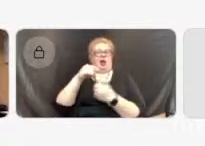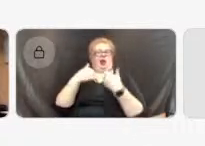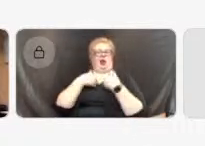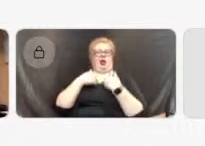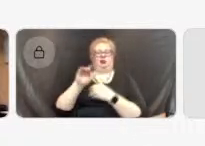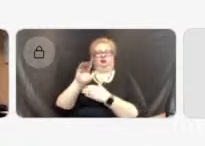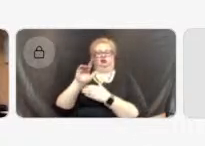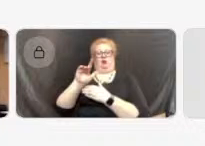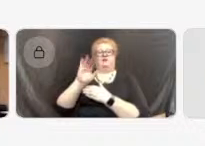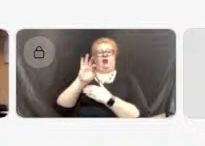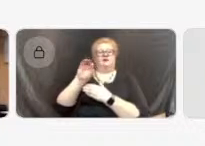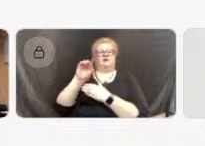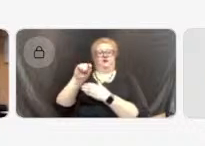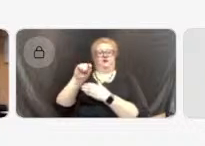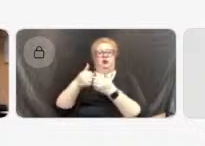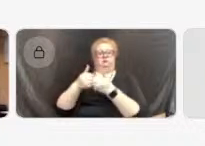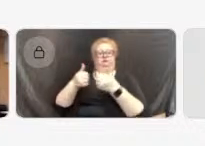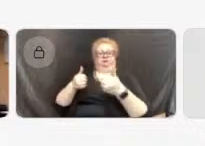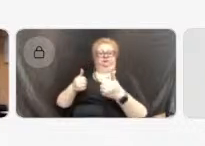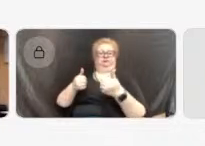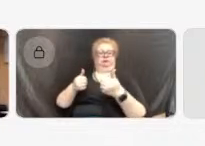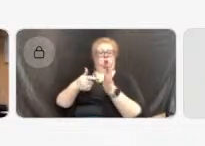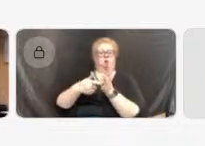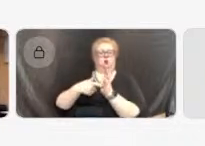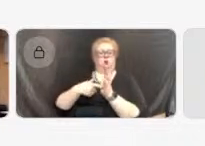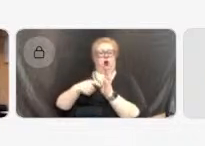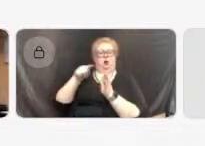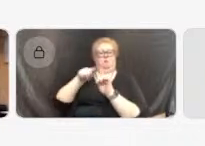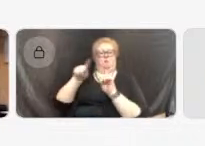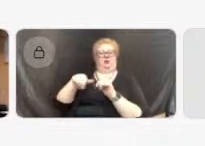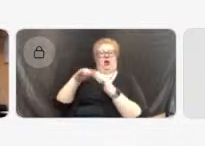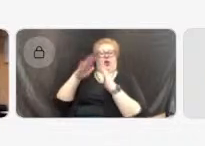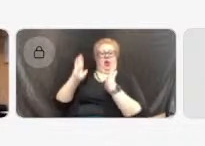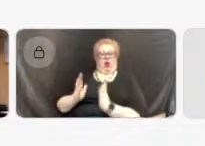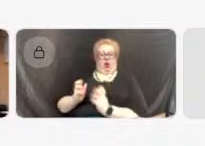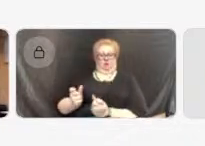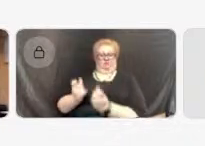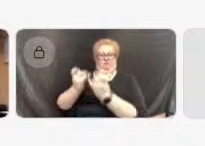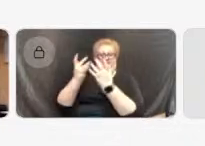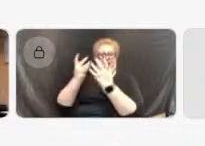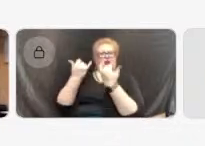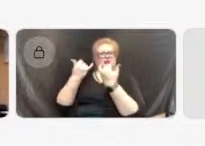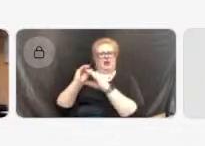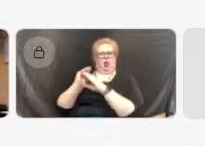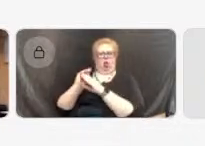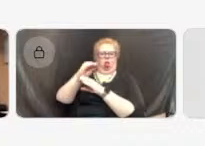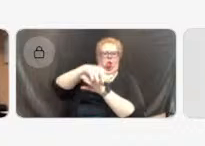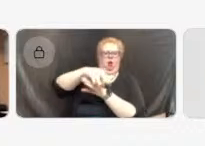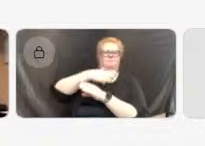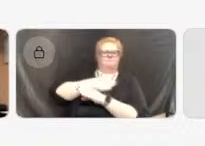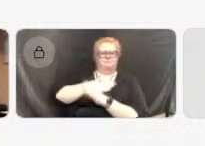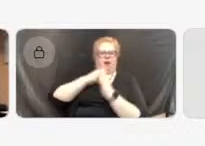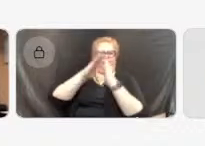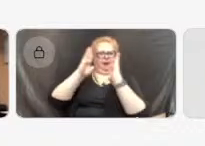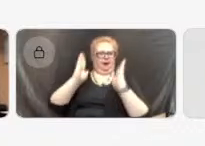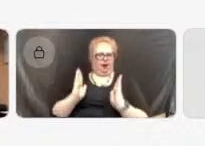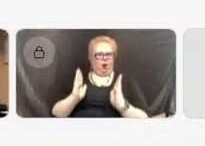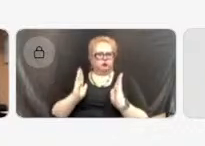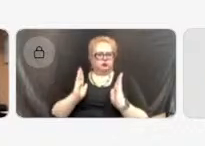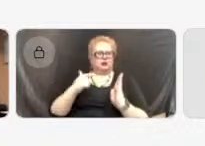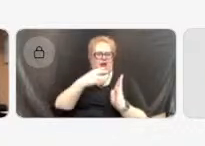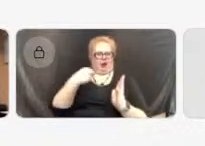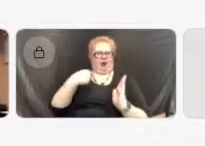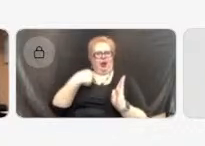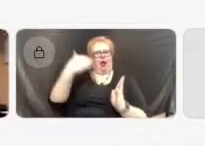25-foot requirement. That house caught on fire, it burned my house. And I